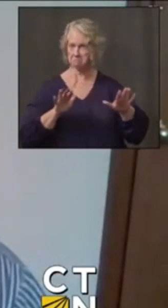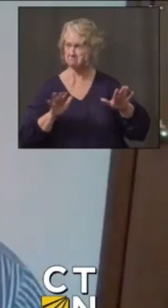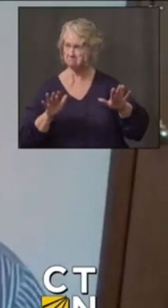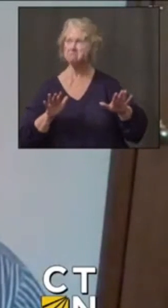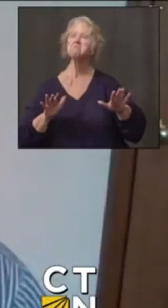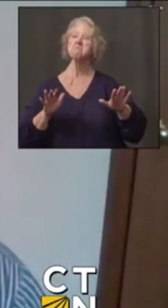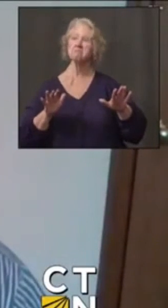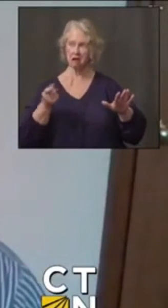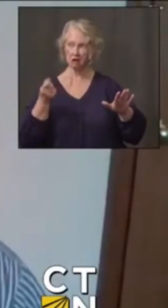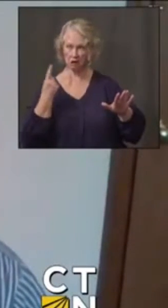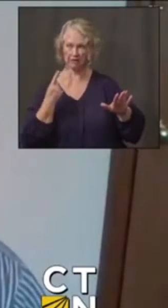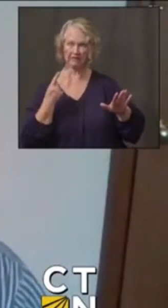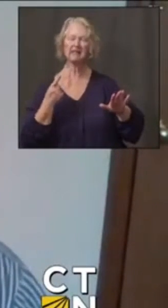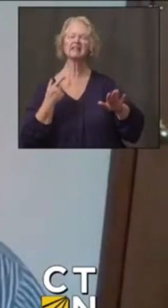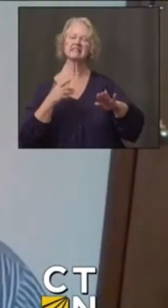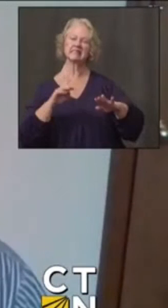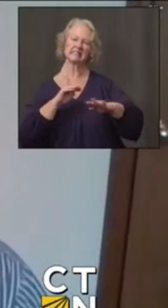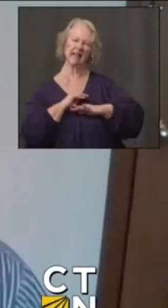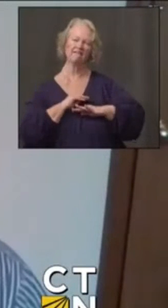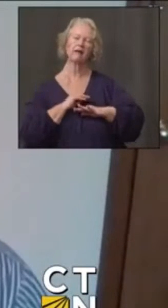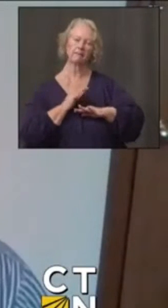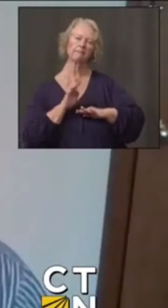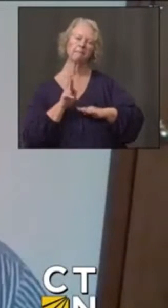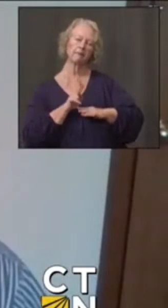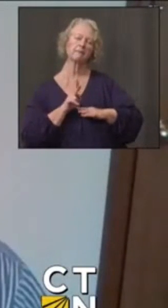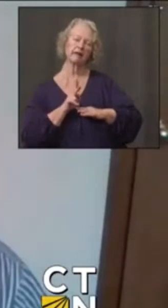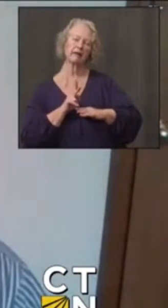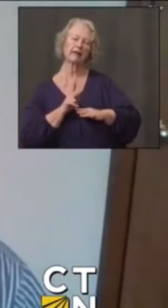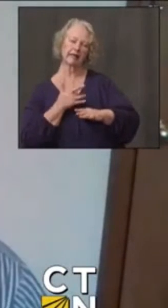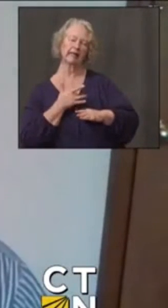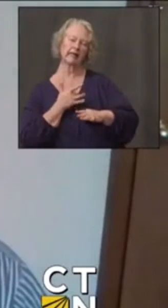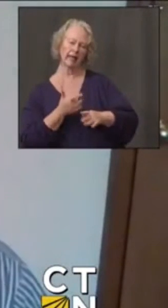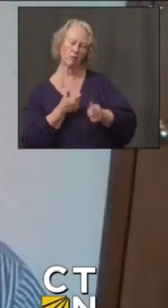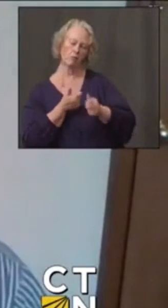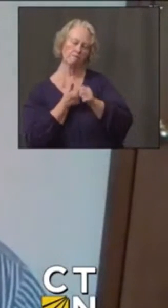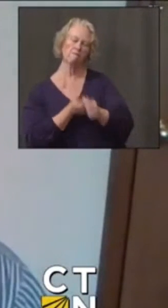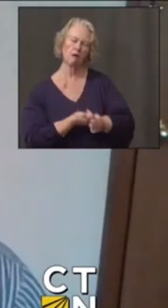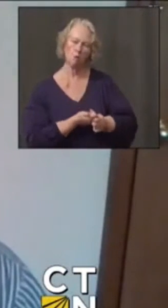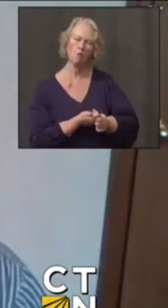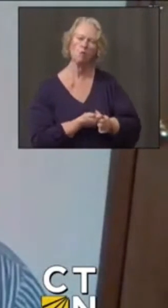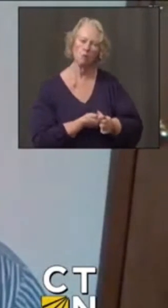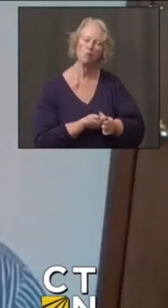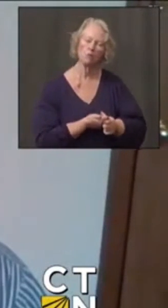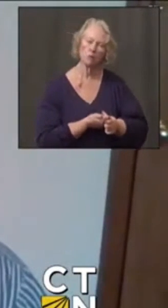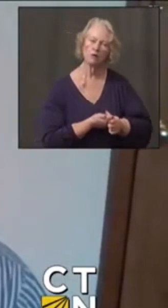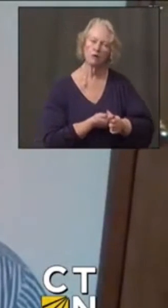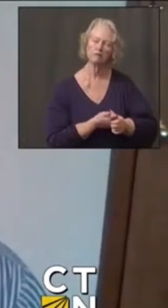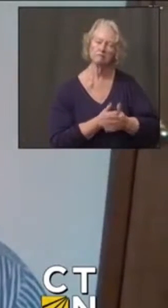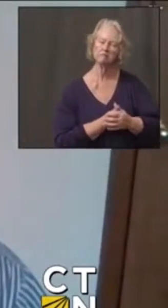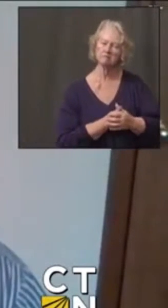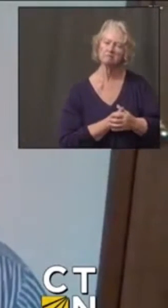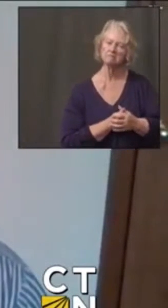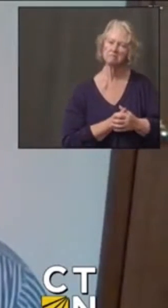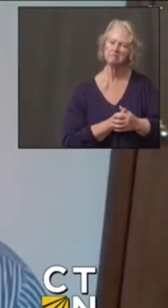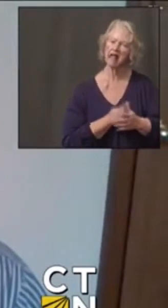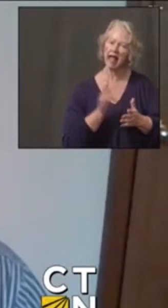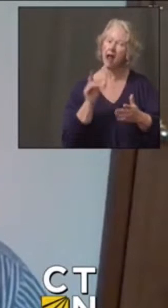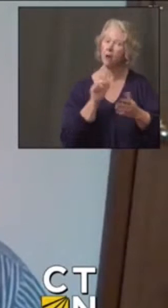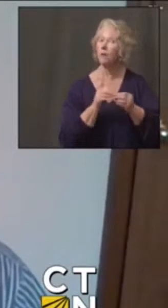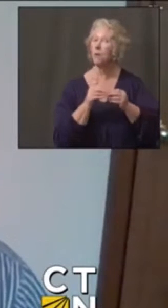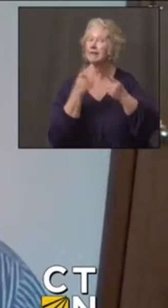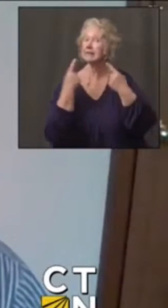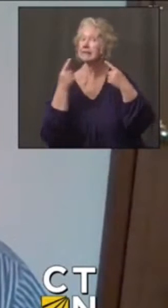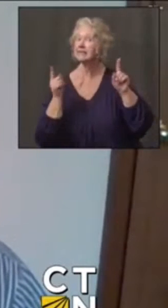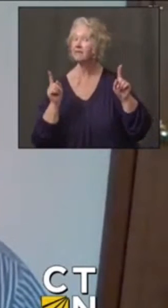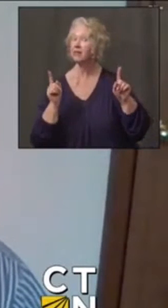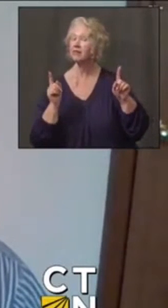to have adherence to treatment regimens. We are far more likely to have successful outcomes with treatment,